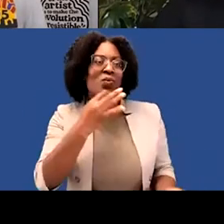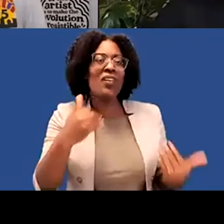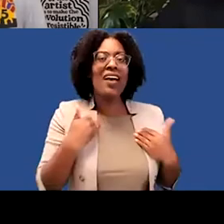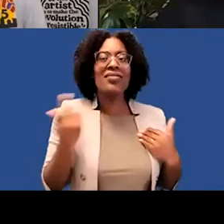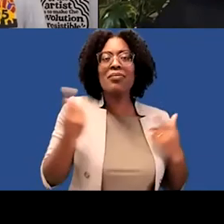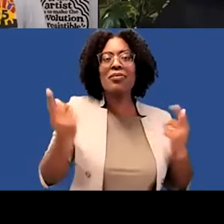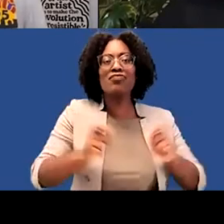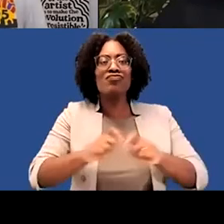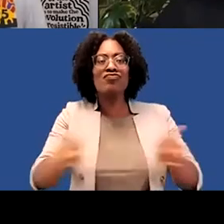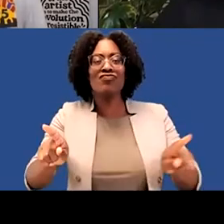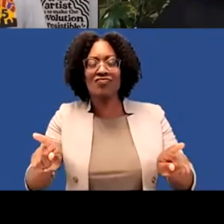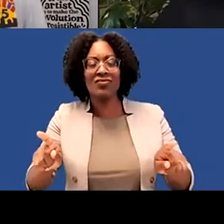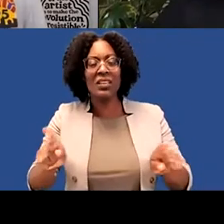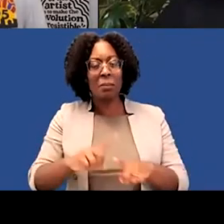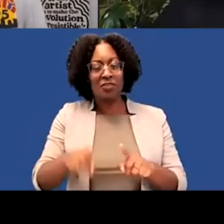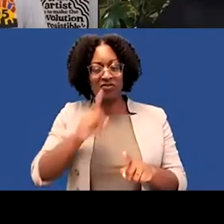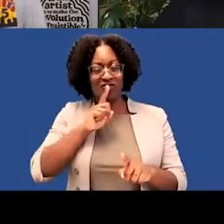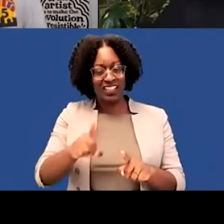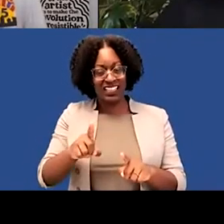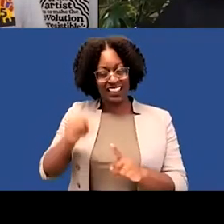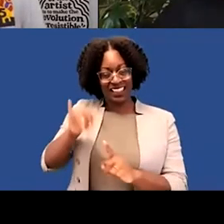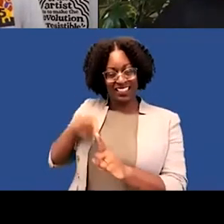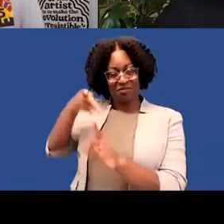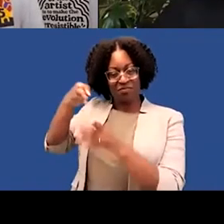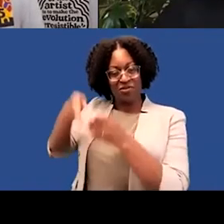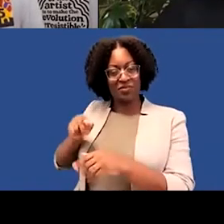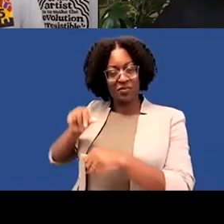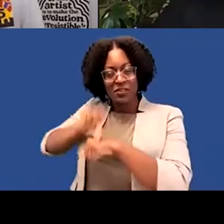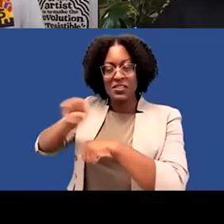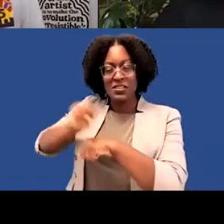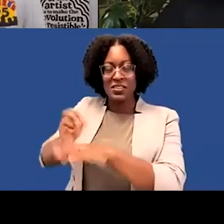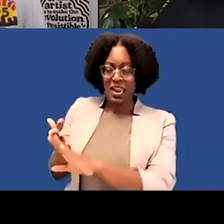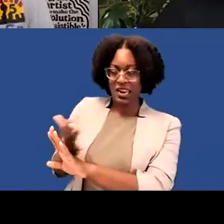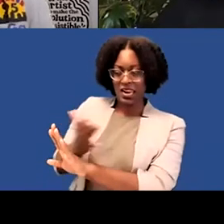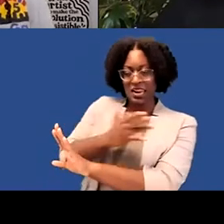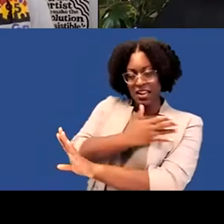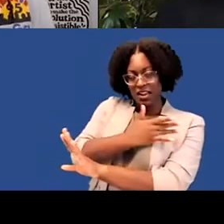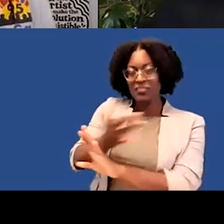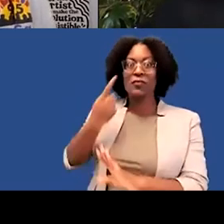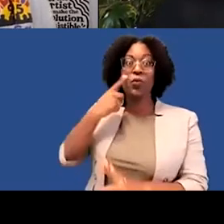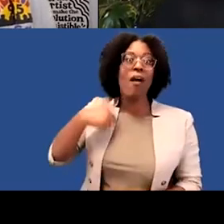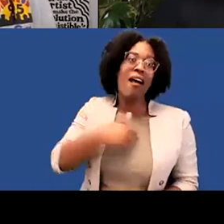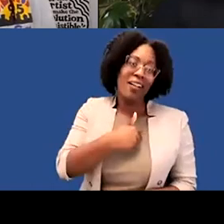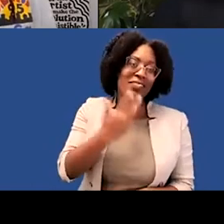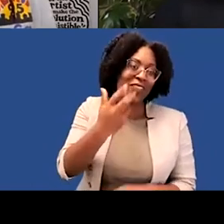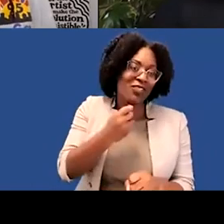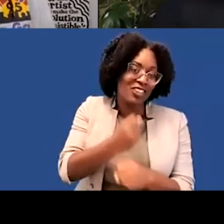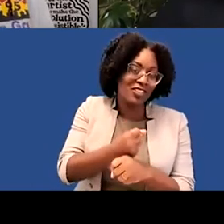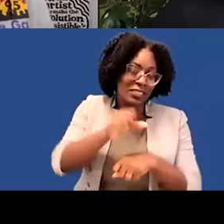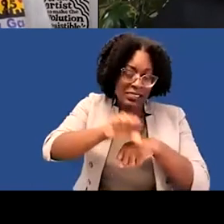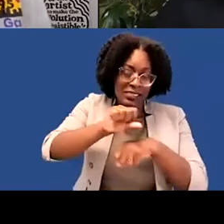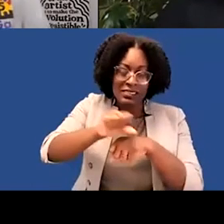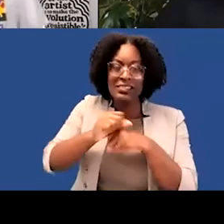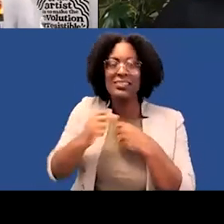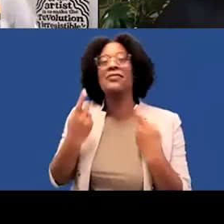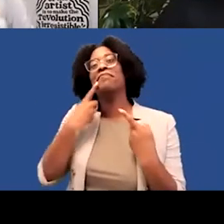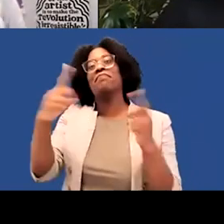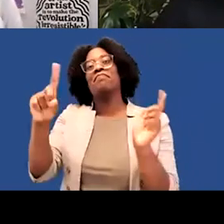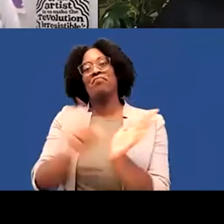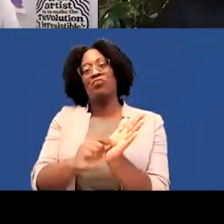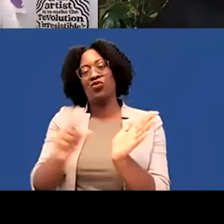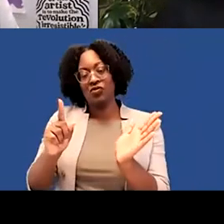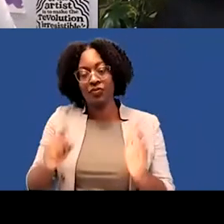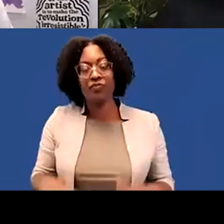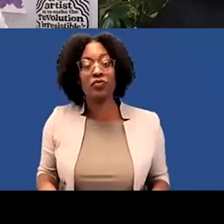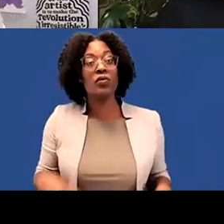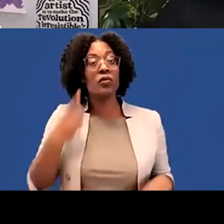lapse period of time. And when we started figuring out what was going to be in the book, you know, the first list of names and